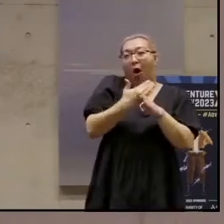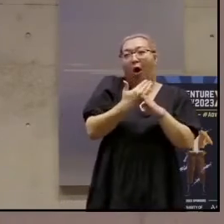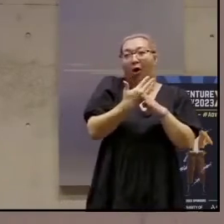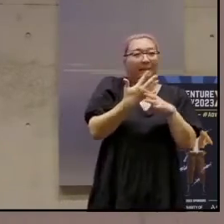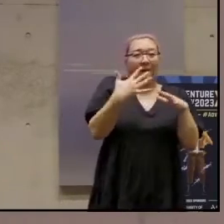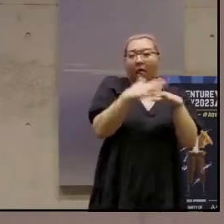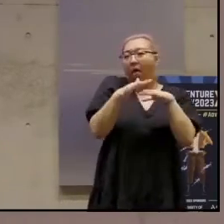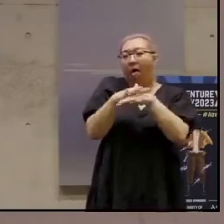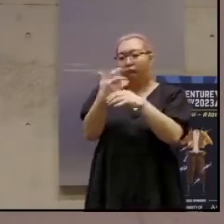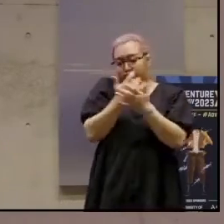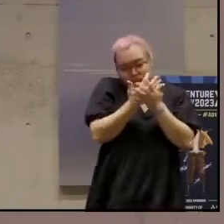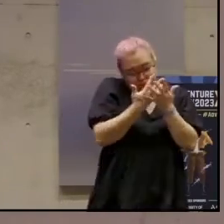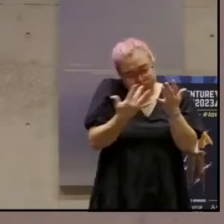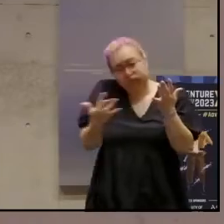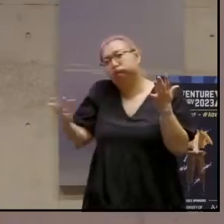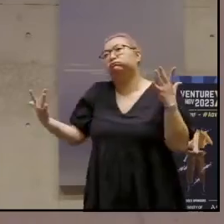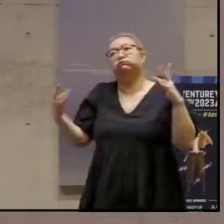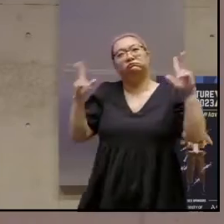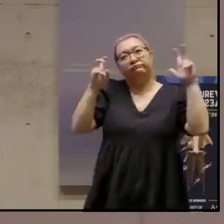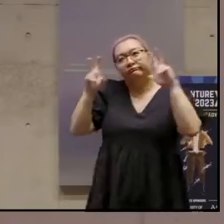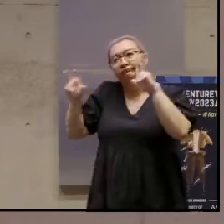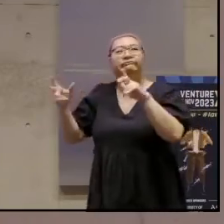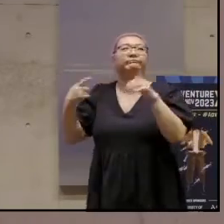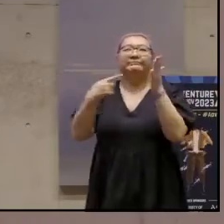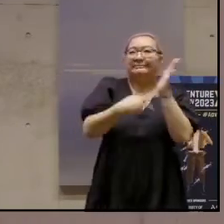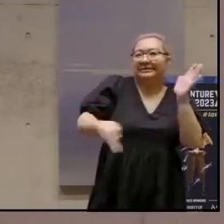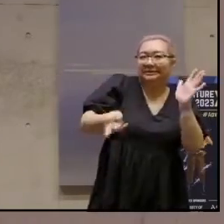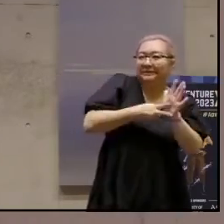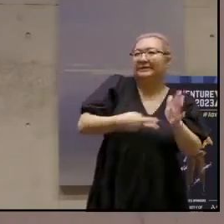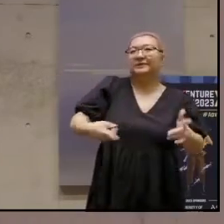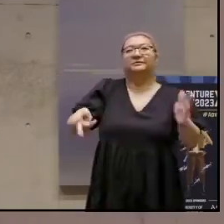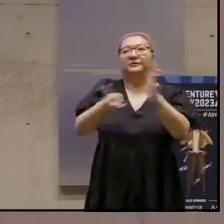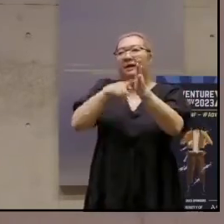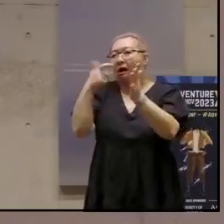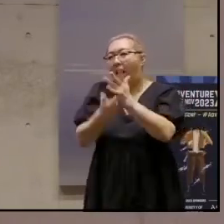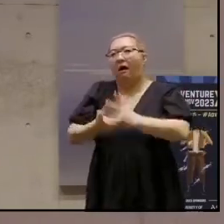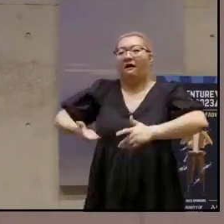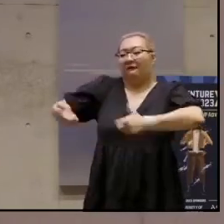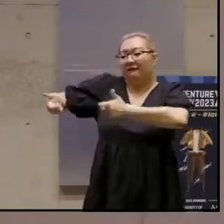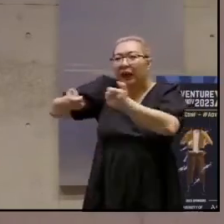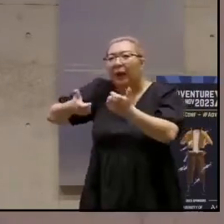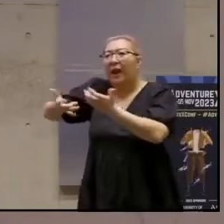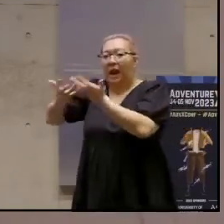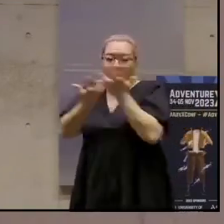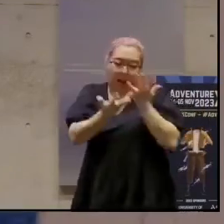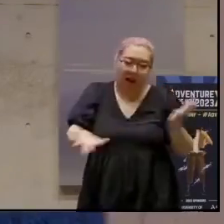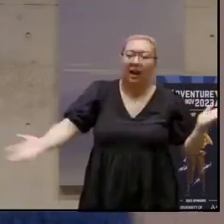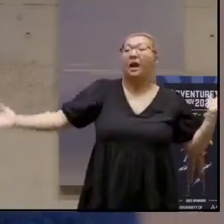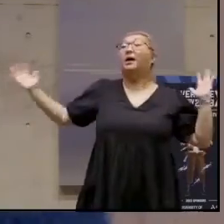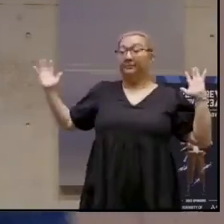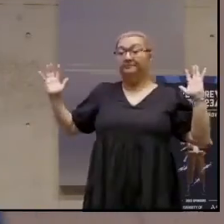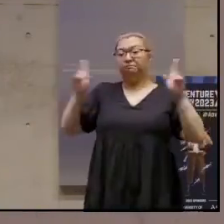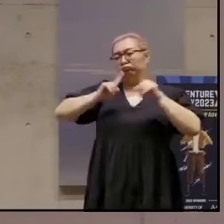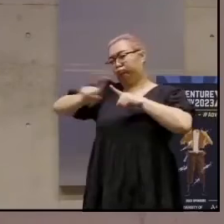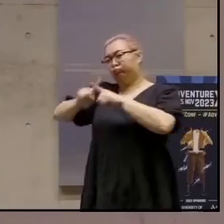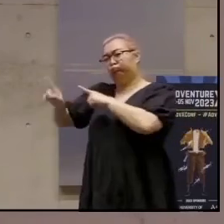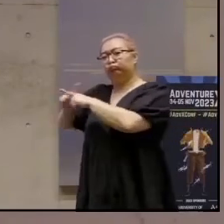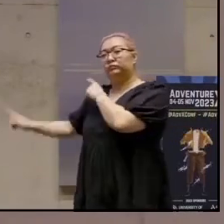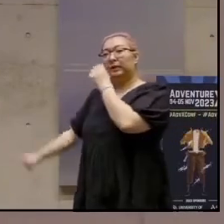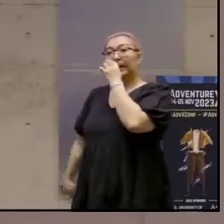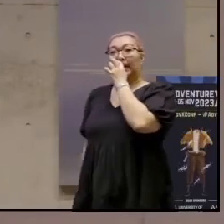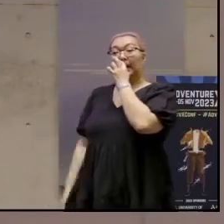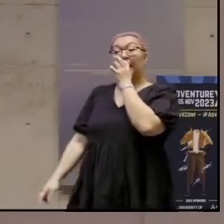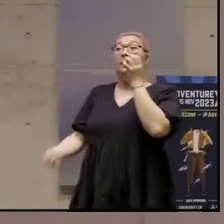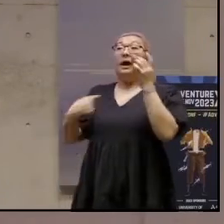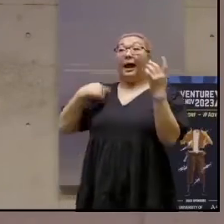XR to video games nowadays. And I've found all humans that are thinking this in a bunch of different